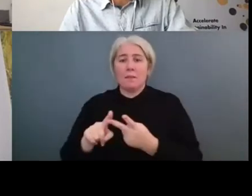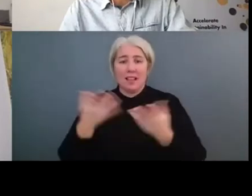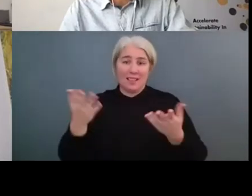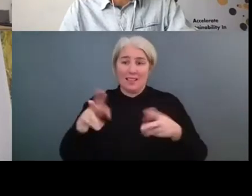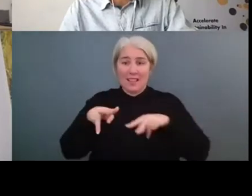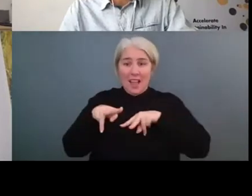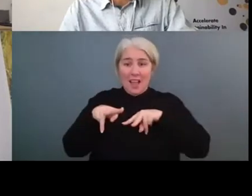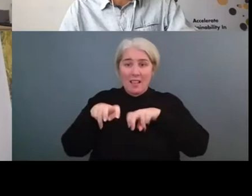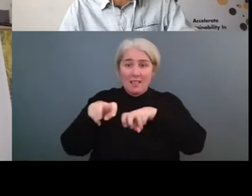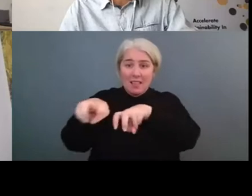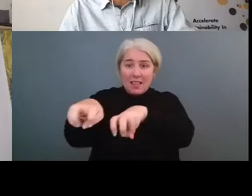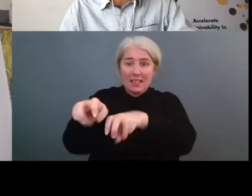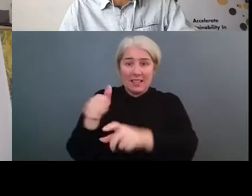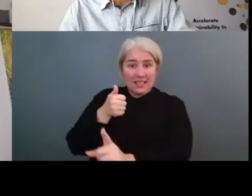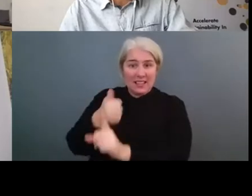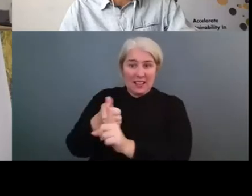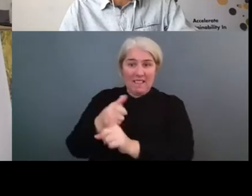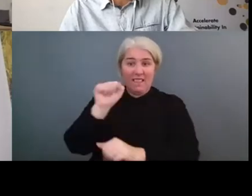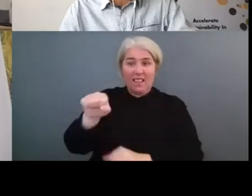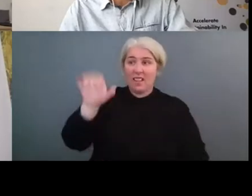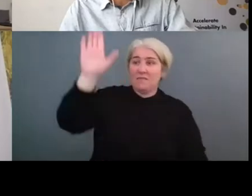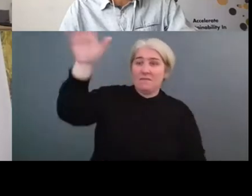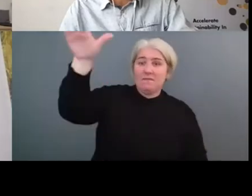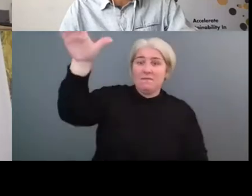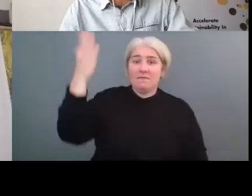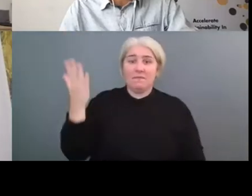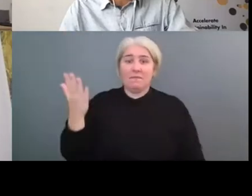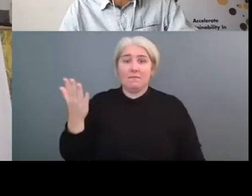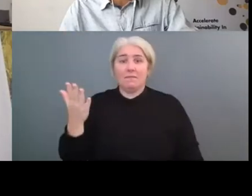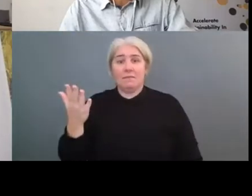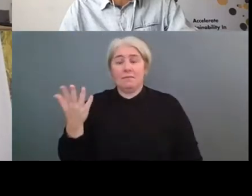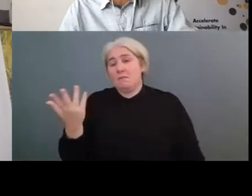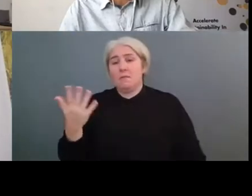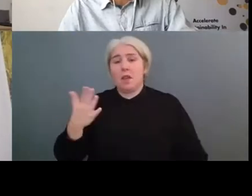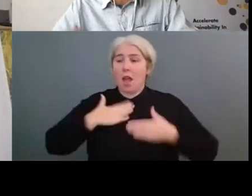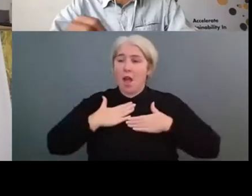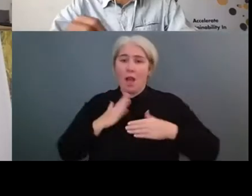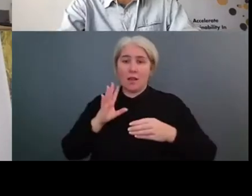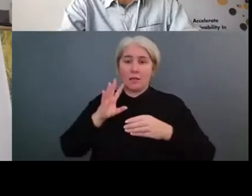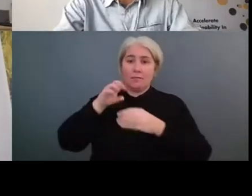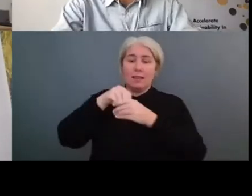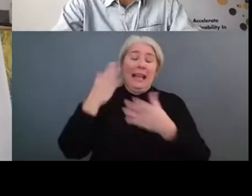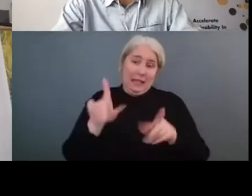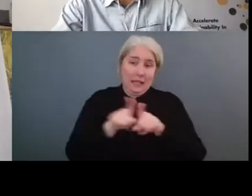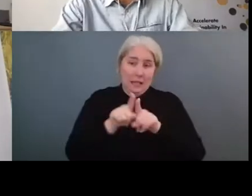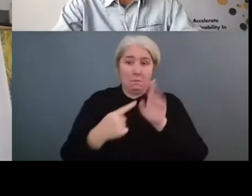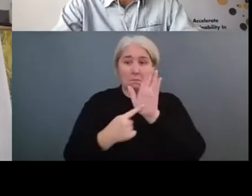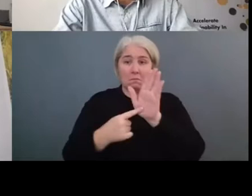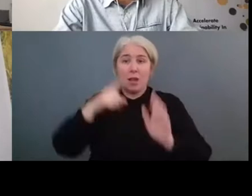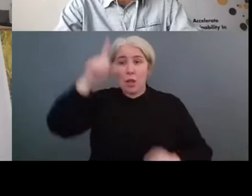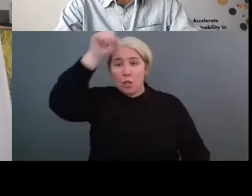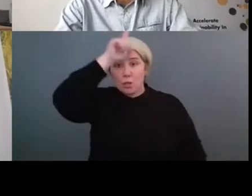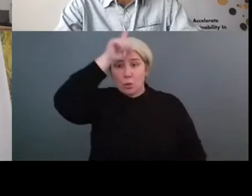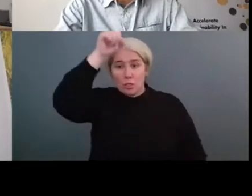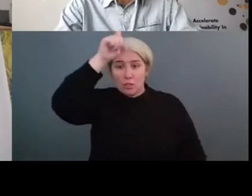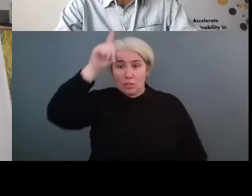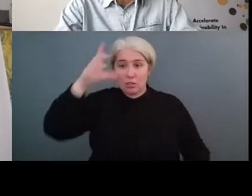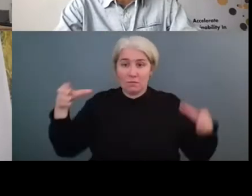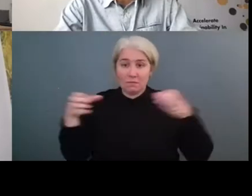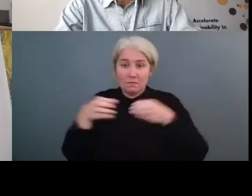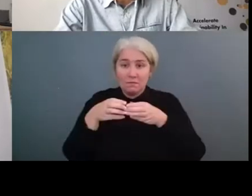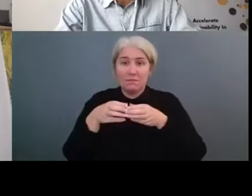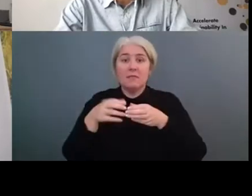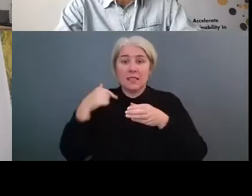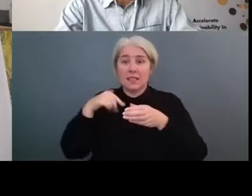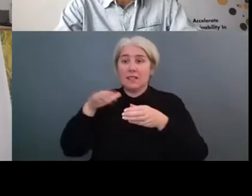their associations and say, for example, from the hockey national team in Germany, the athletes went to their association and